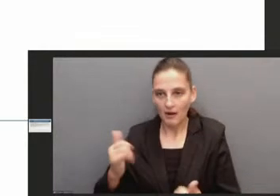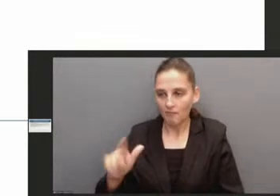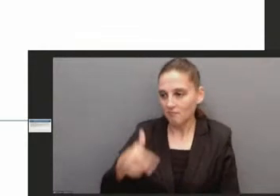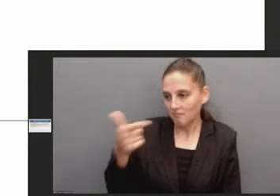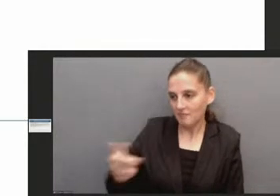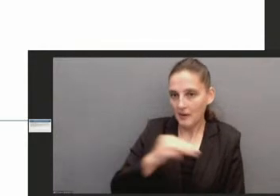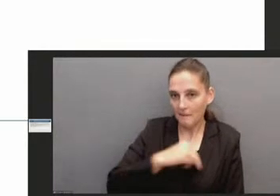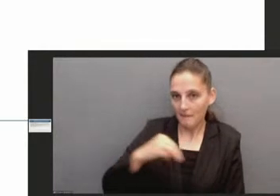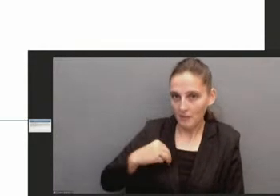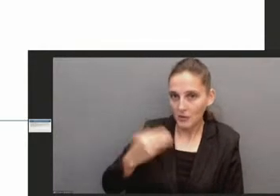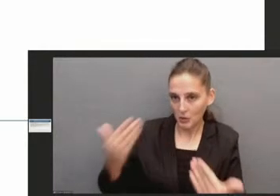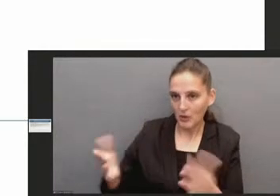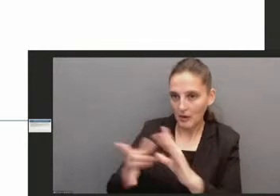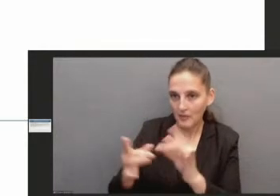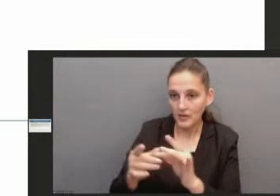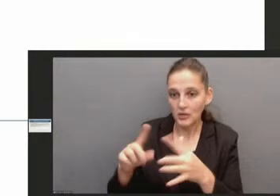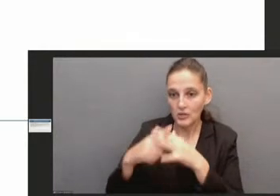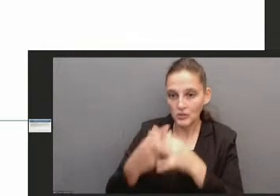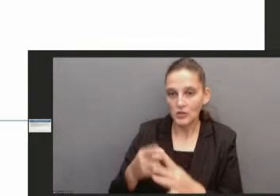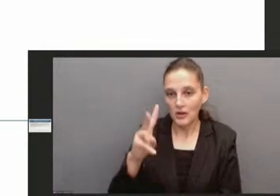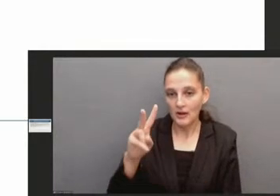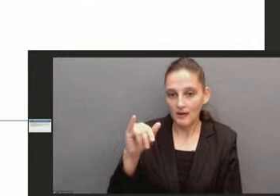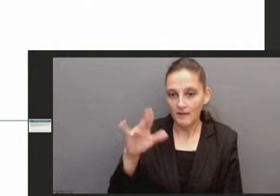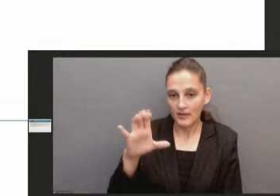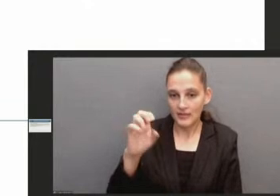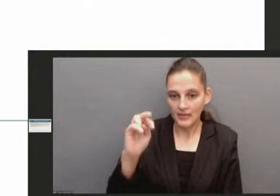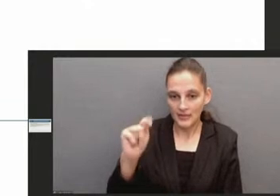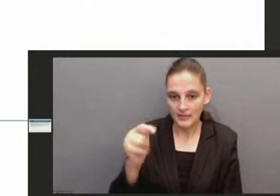I'll start with Vincent Toronzo.